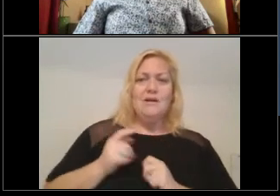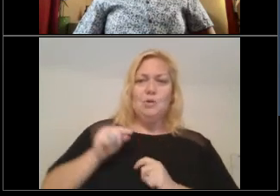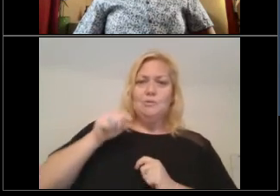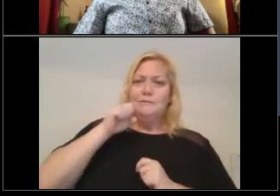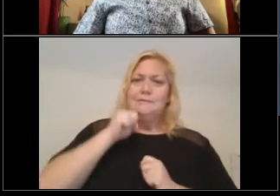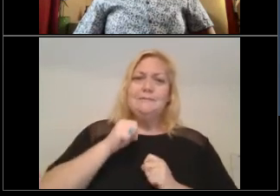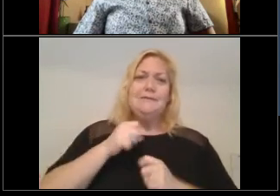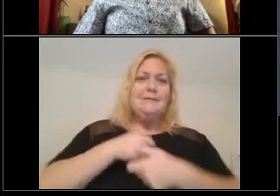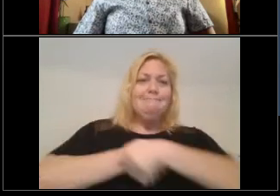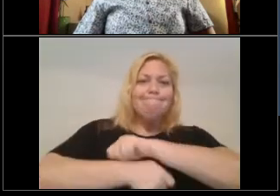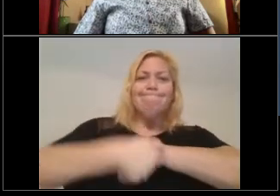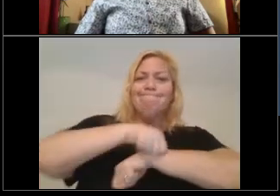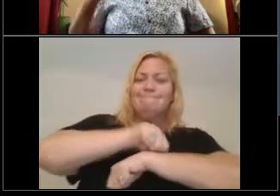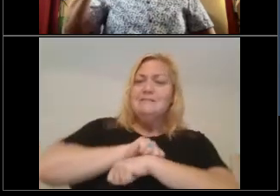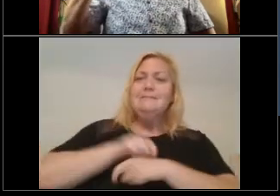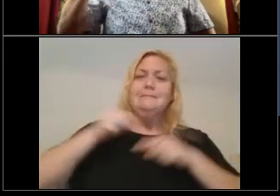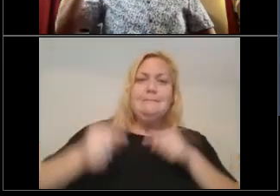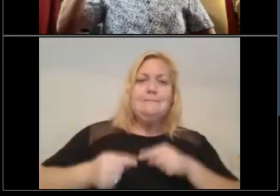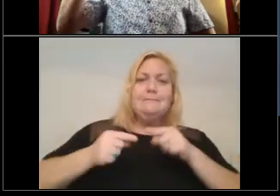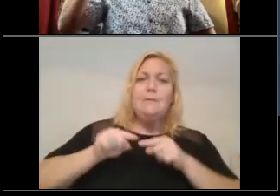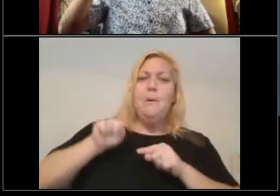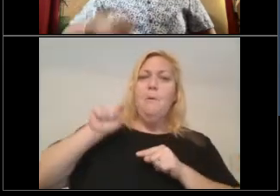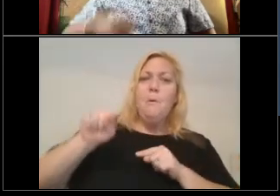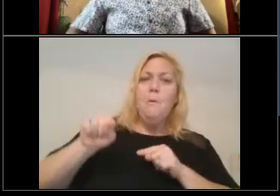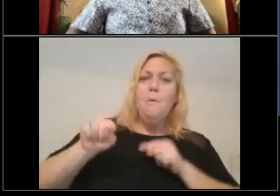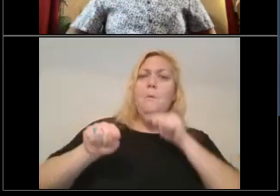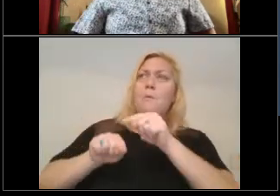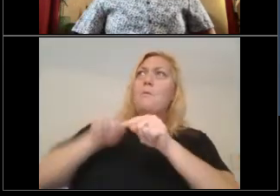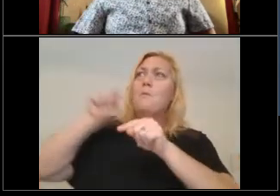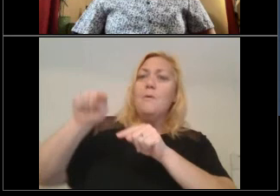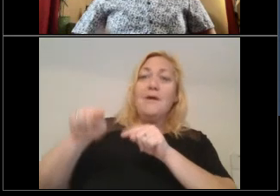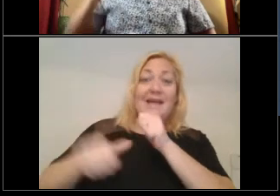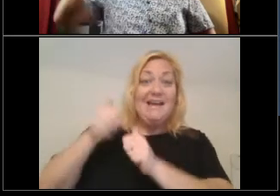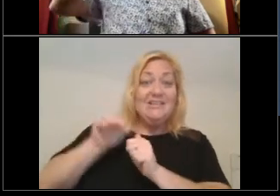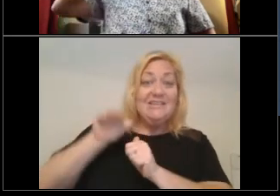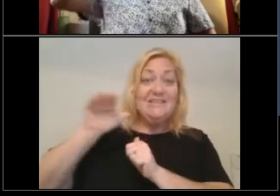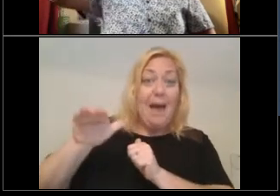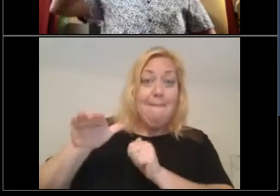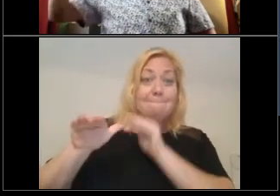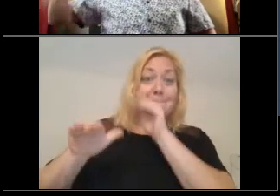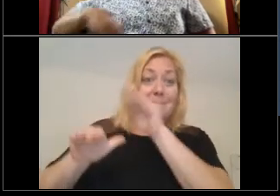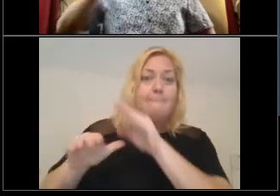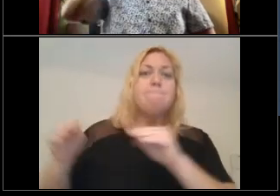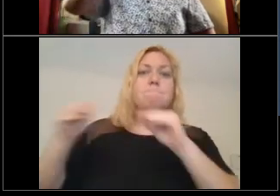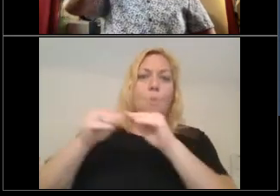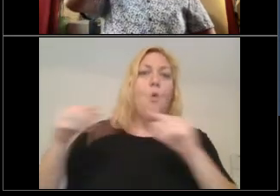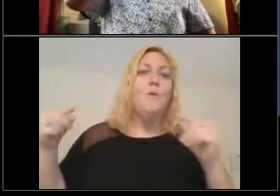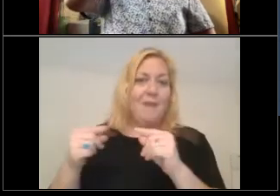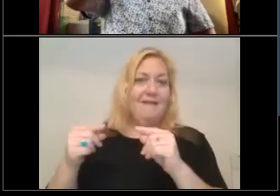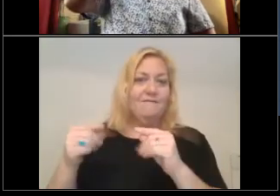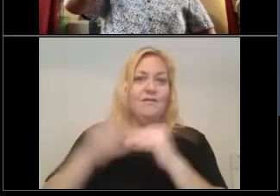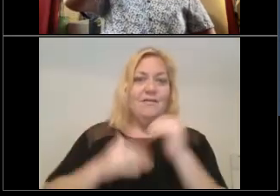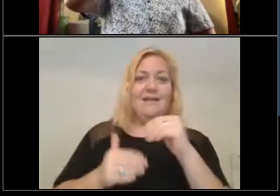keep trudging up this hill and understanding that each step is actually gonna be probably more painful than the last. But at the